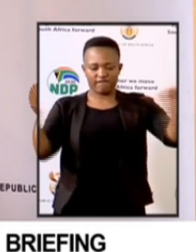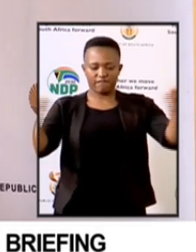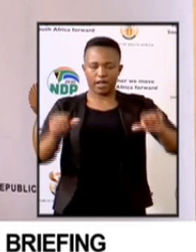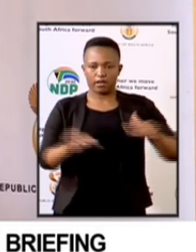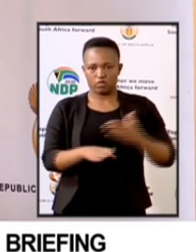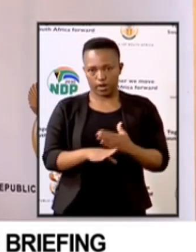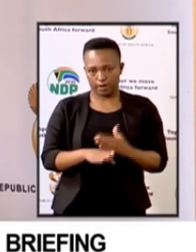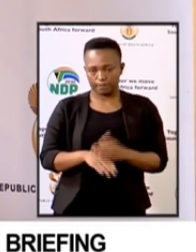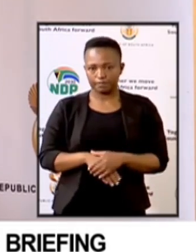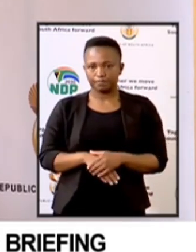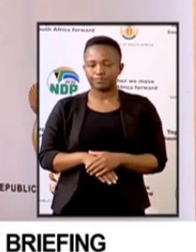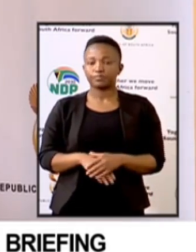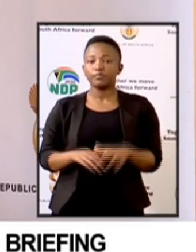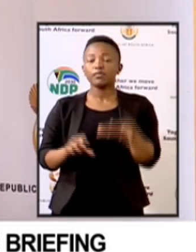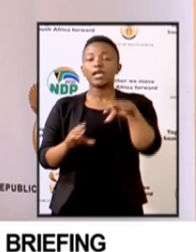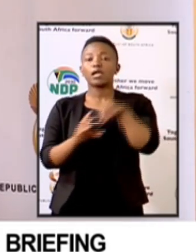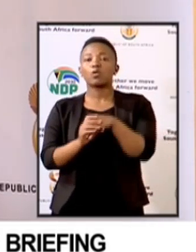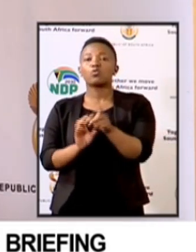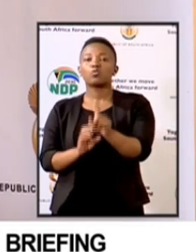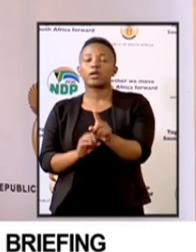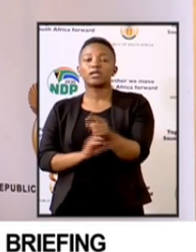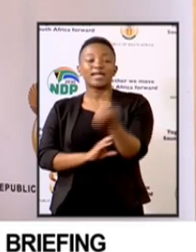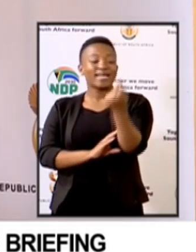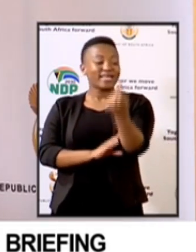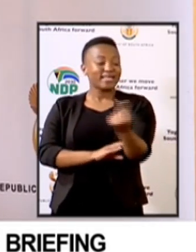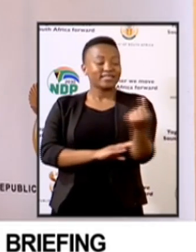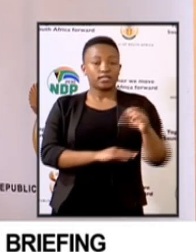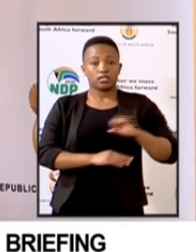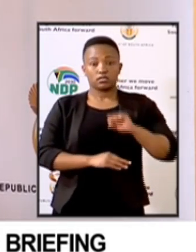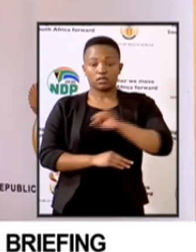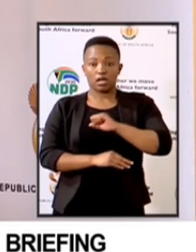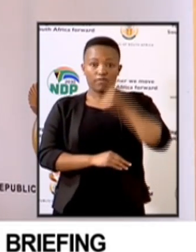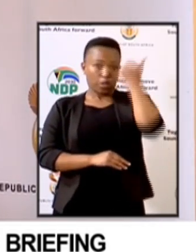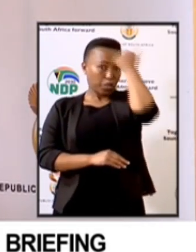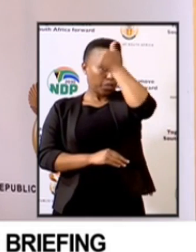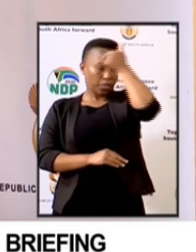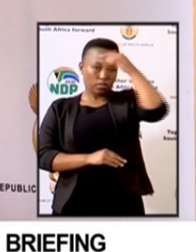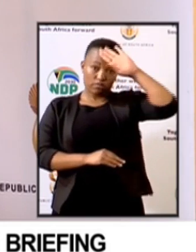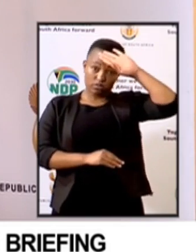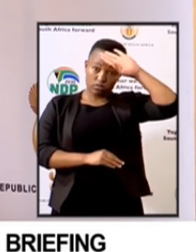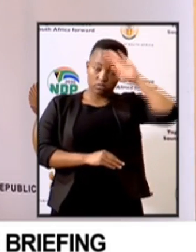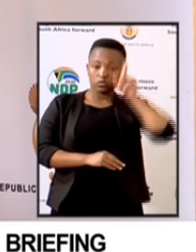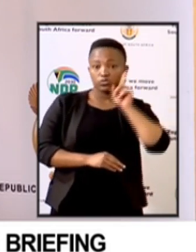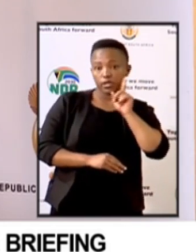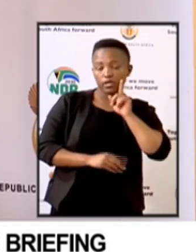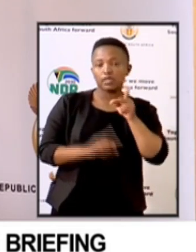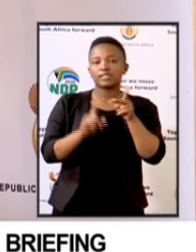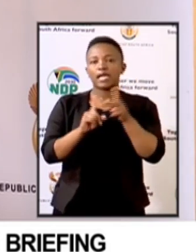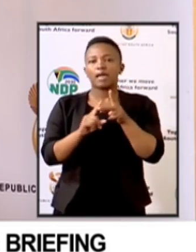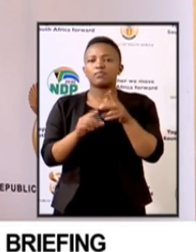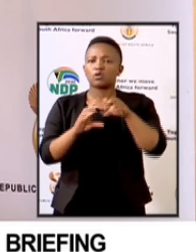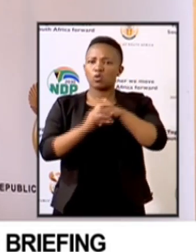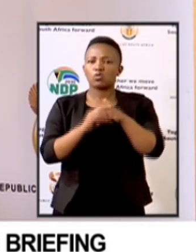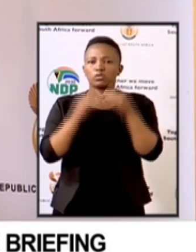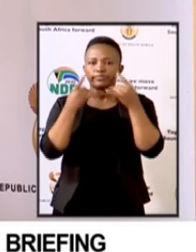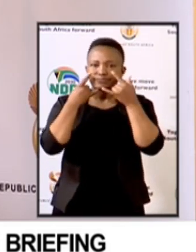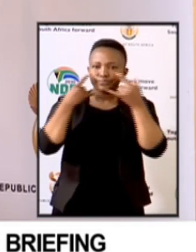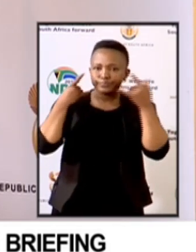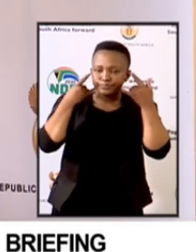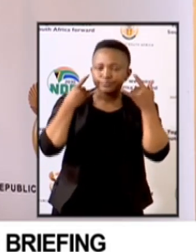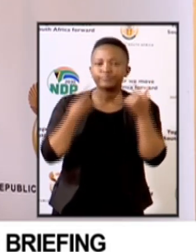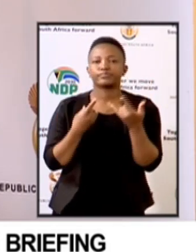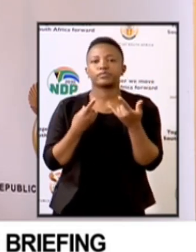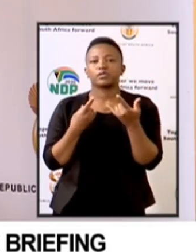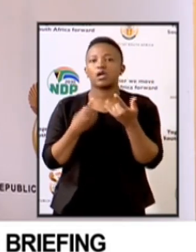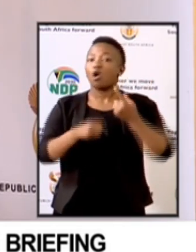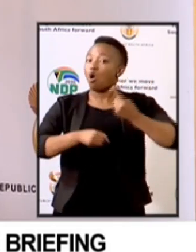include temperature screening for each employee entering the building and mandatory wearing of cloth masks at all times in the